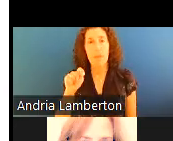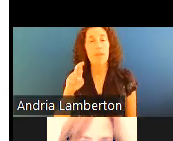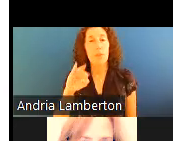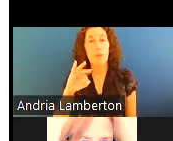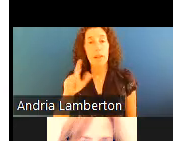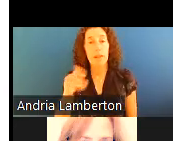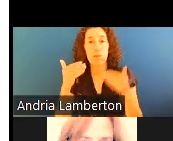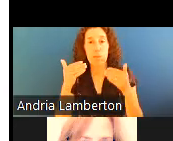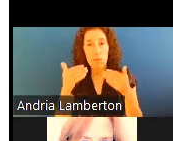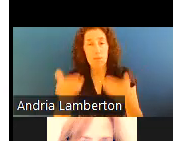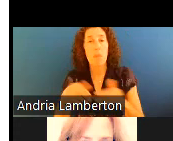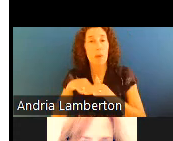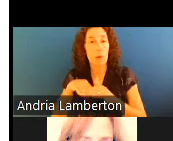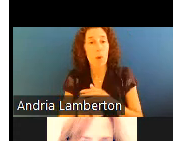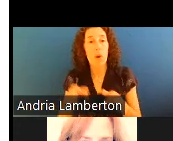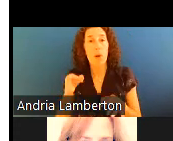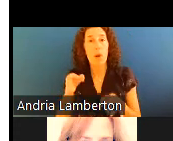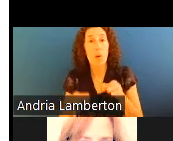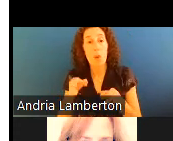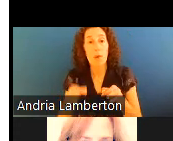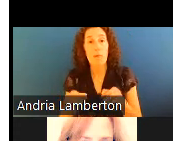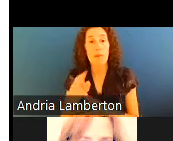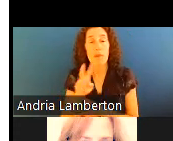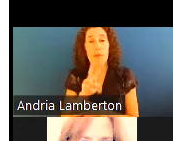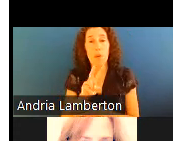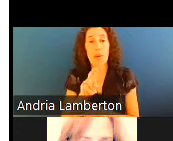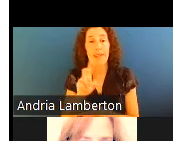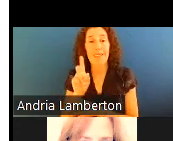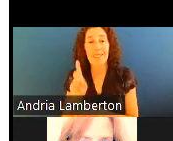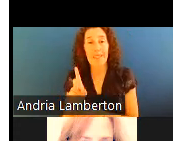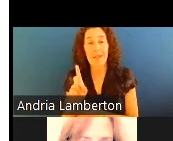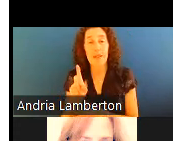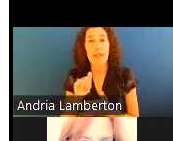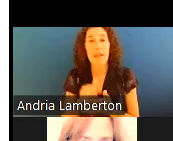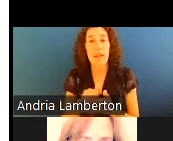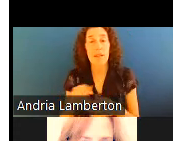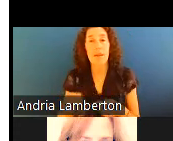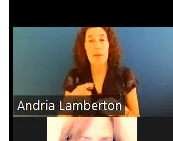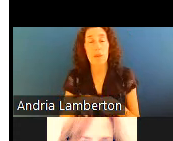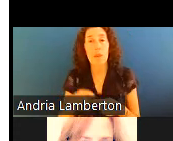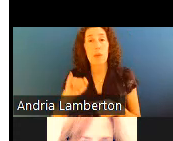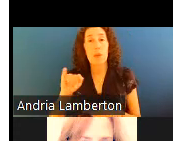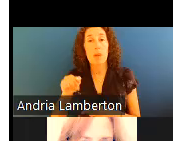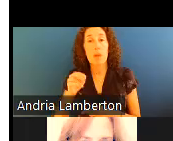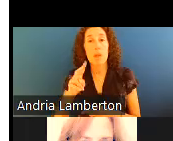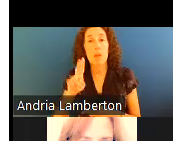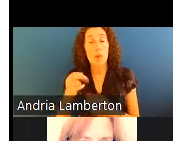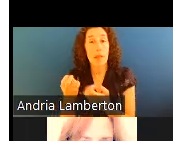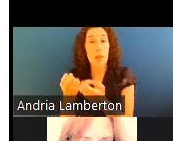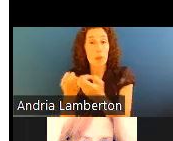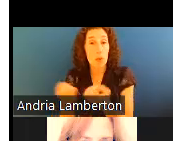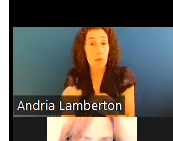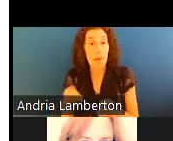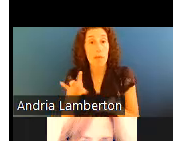going to be a jury trial. It is up to the perpetrator to determine whether they want a trial to a jury or a trial by